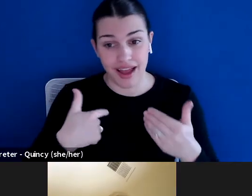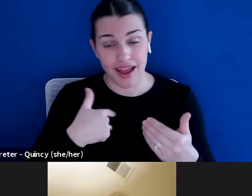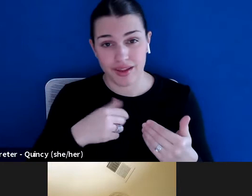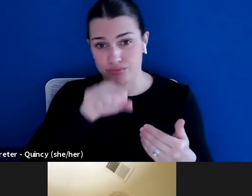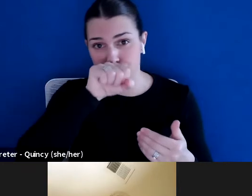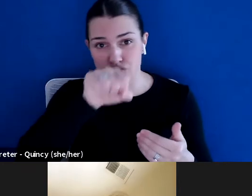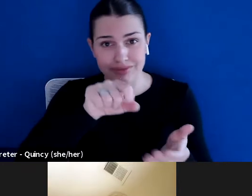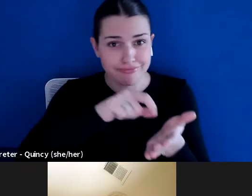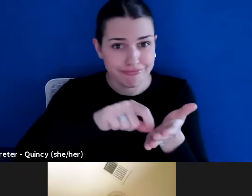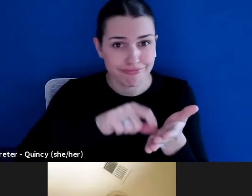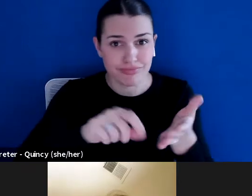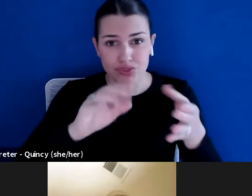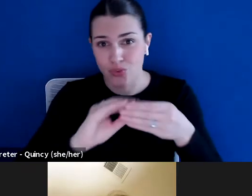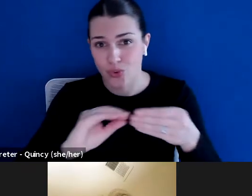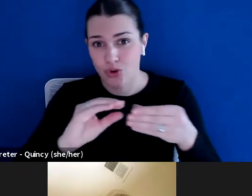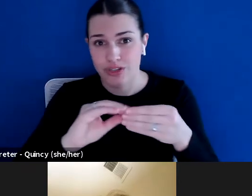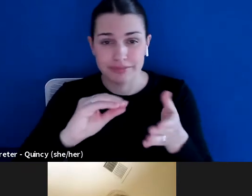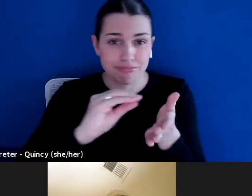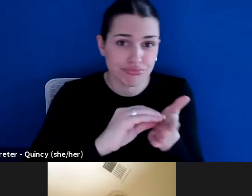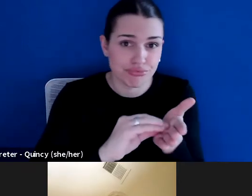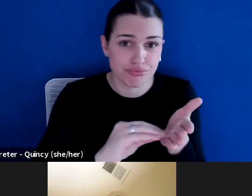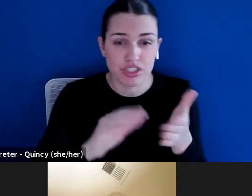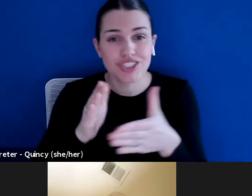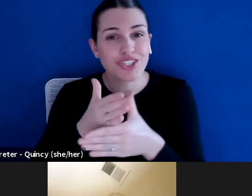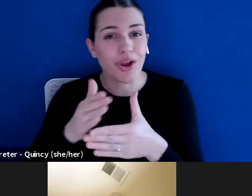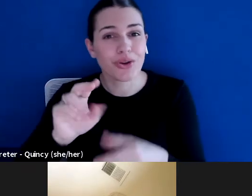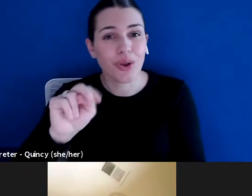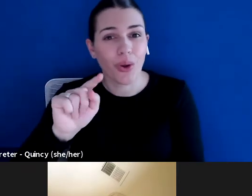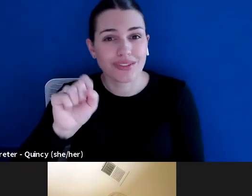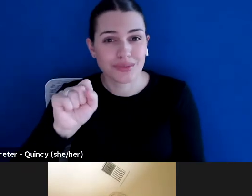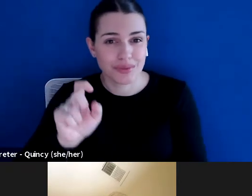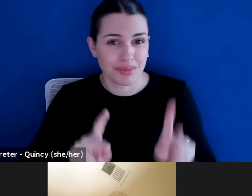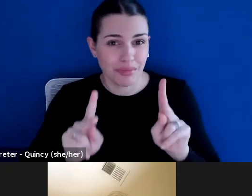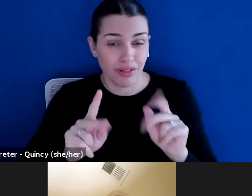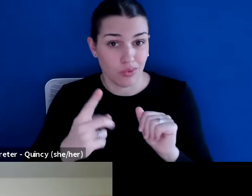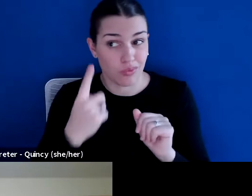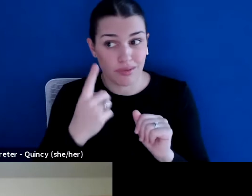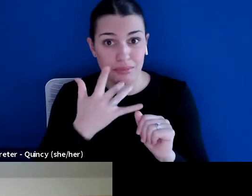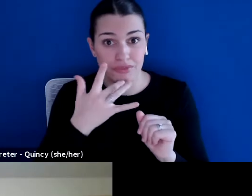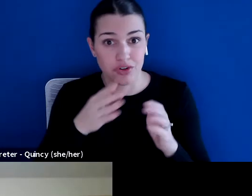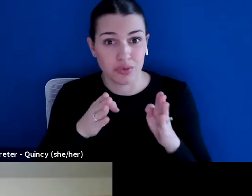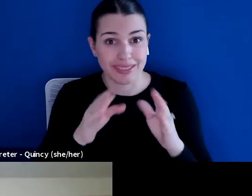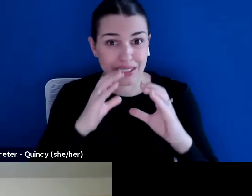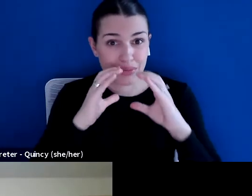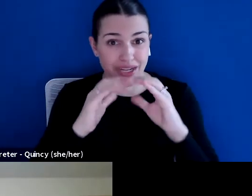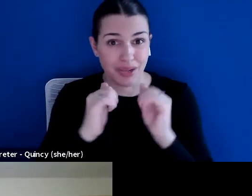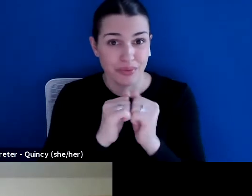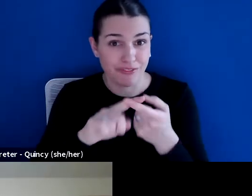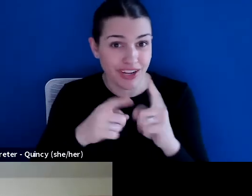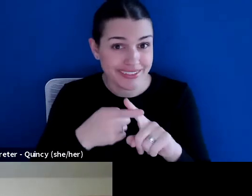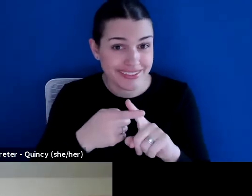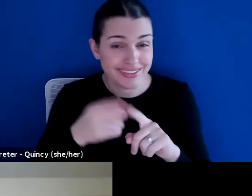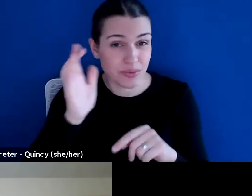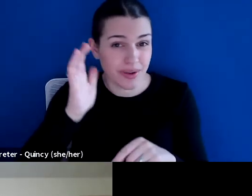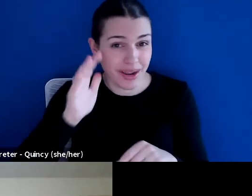stories or just write things down, share notes with people. I found that it was one of my preferred ways of communicating with my friends, even when I was at